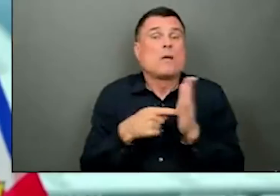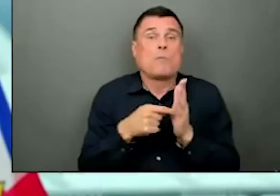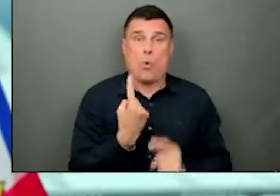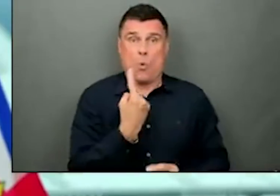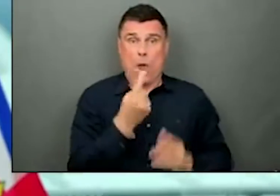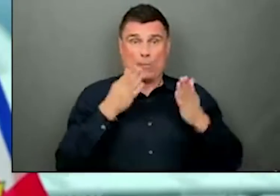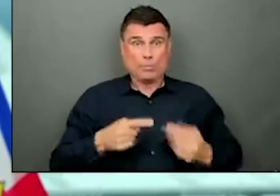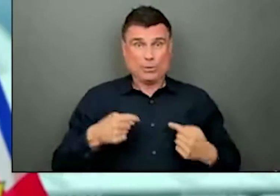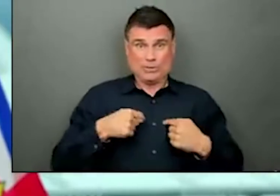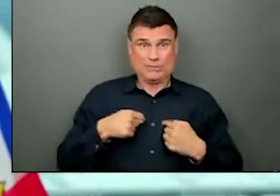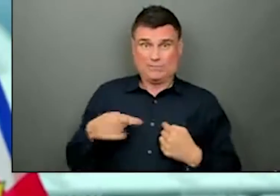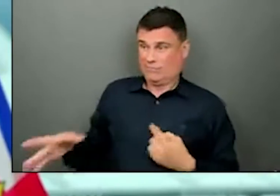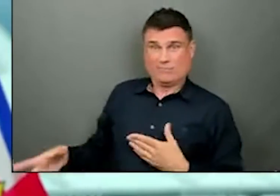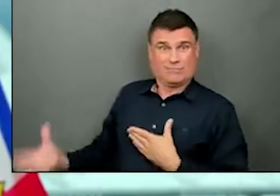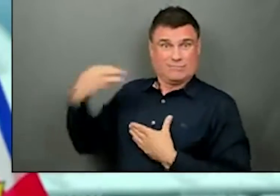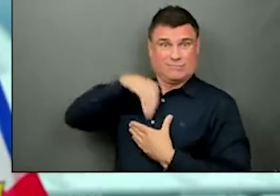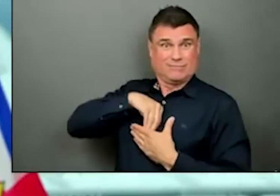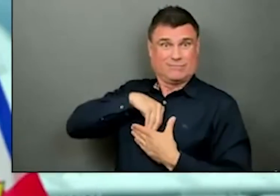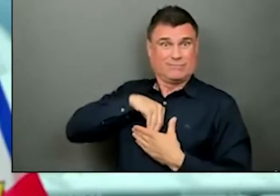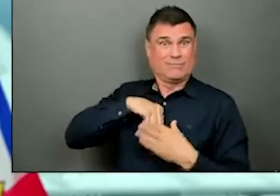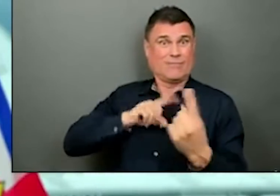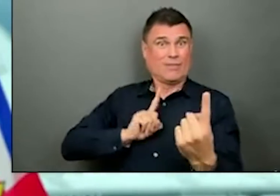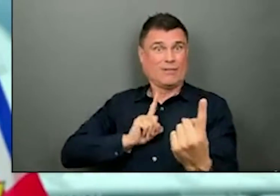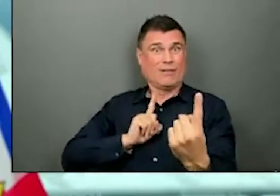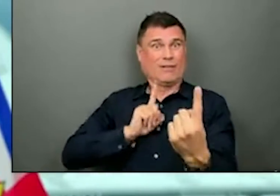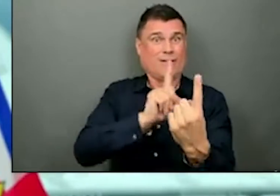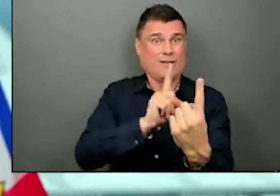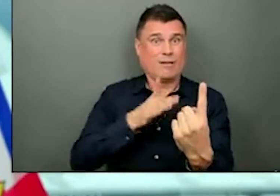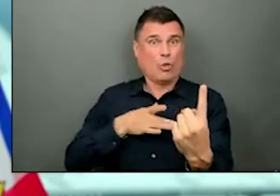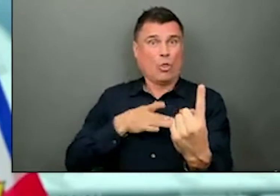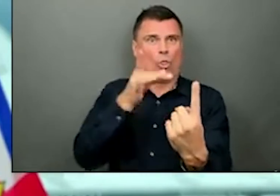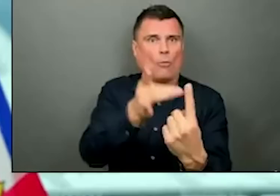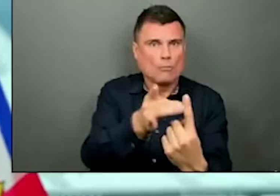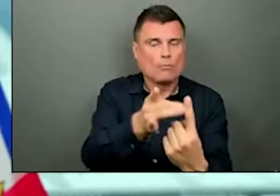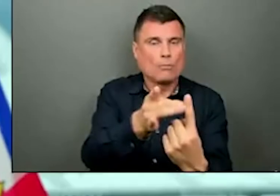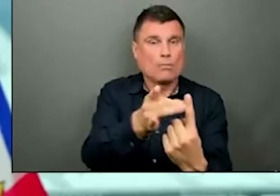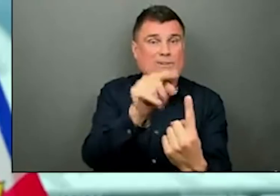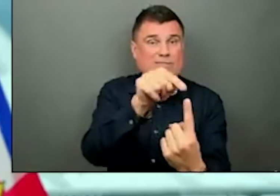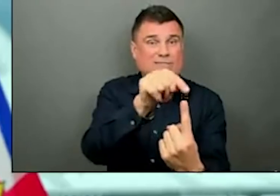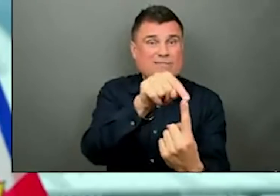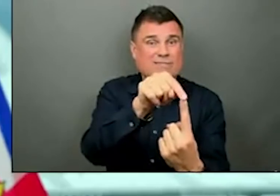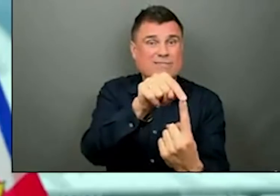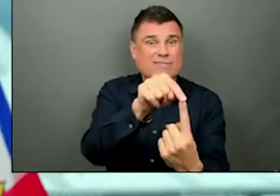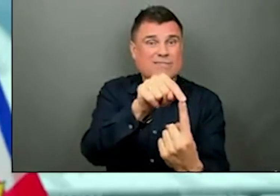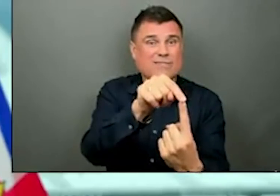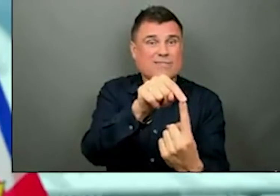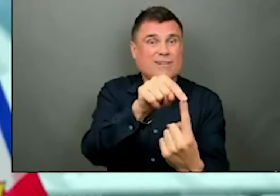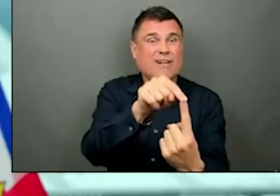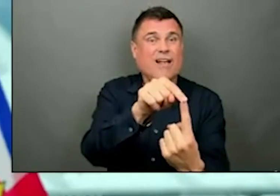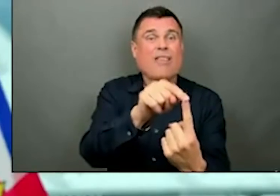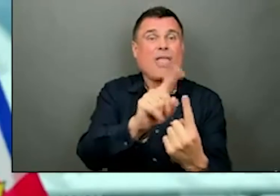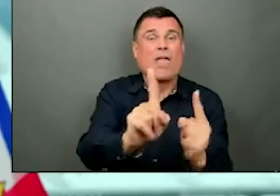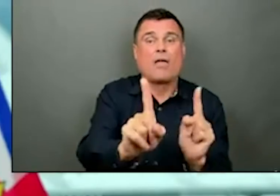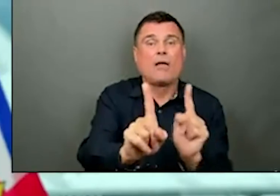virus that it can be a situation where one person transmits to many others. And we know